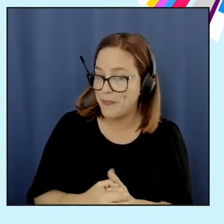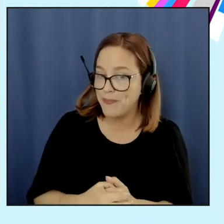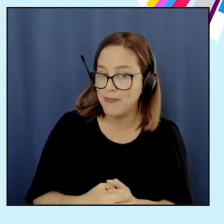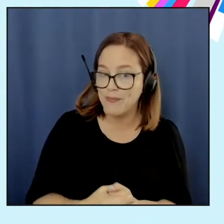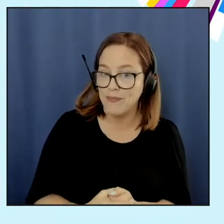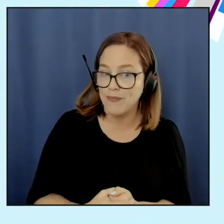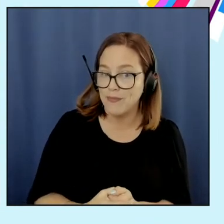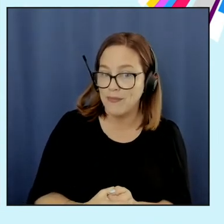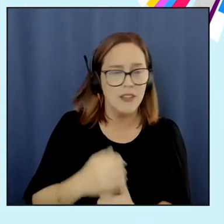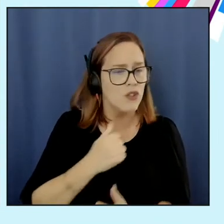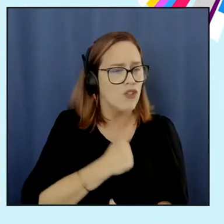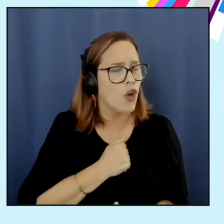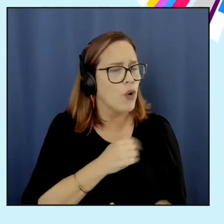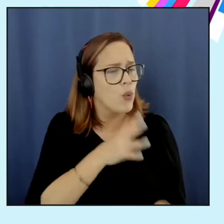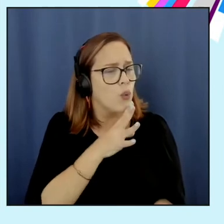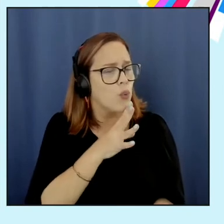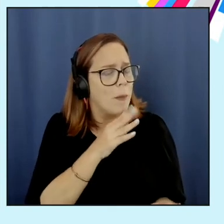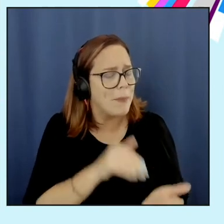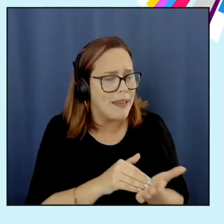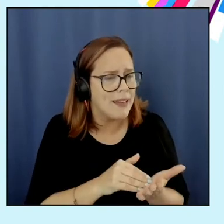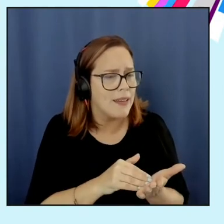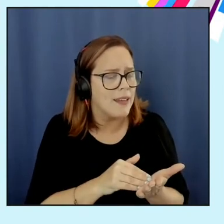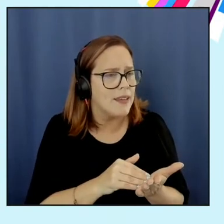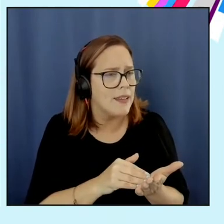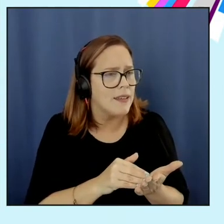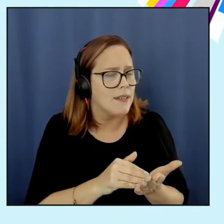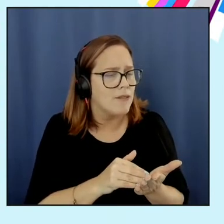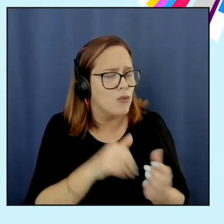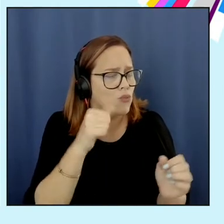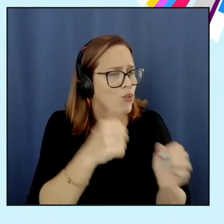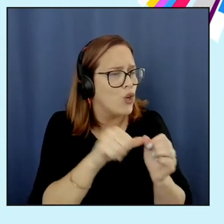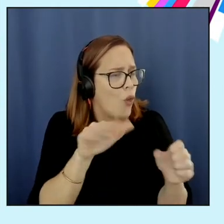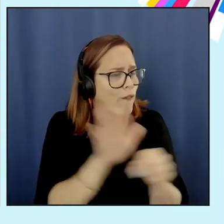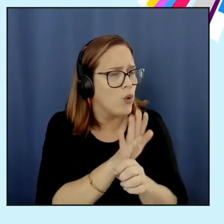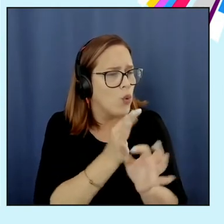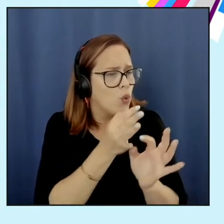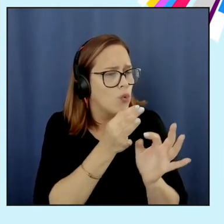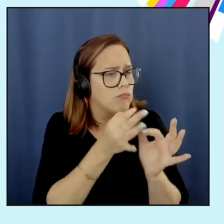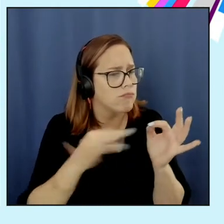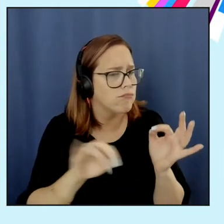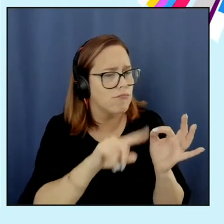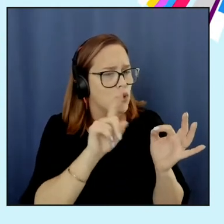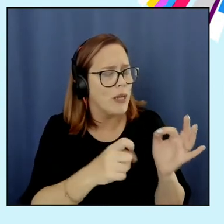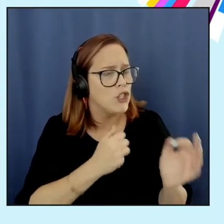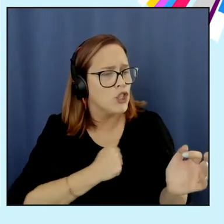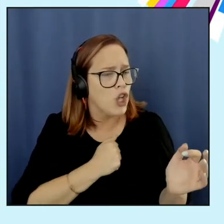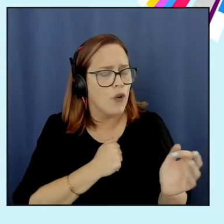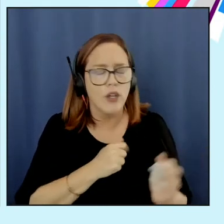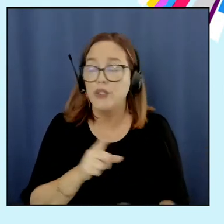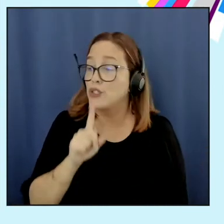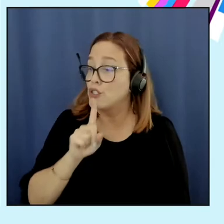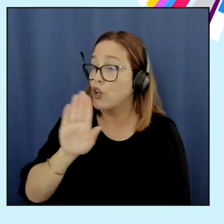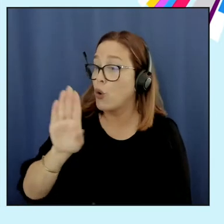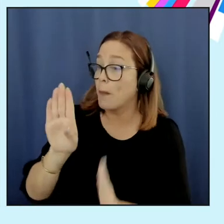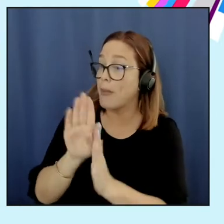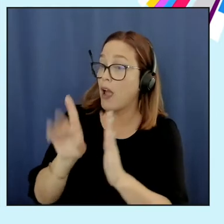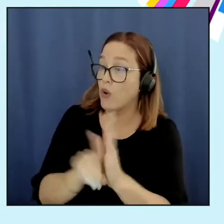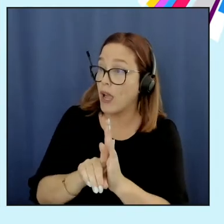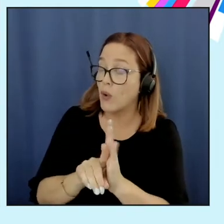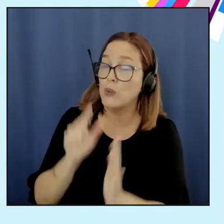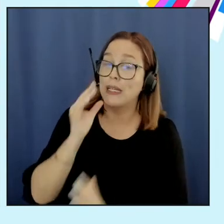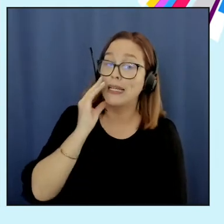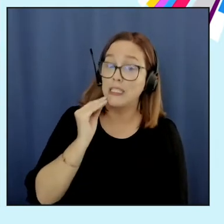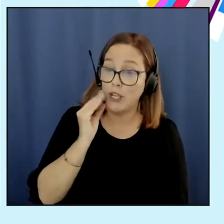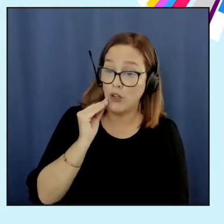Sorry, could you repeat? I never caught the full question, sorry. Sure. Given your background and experience in global